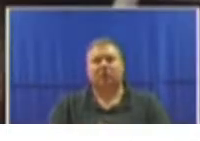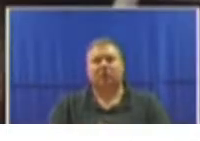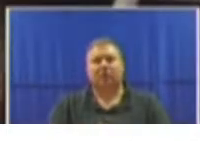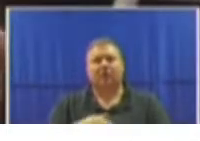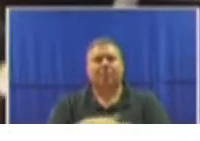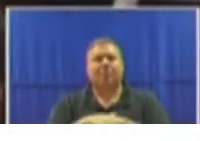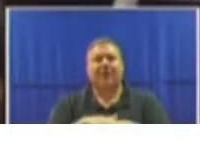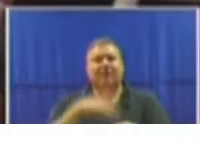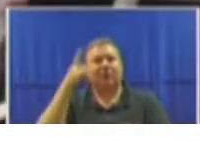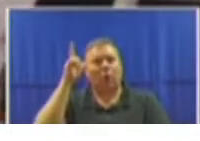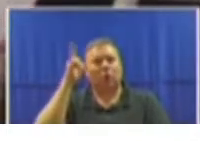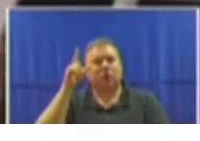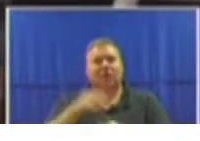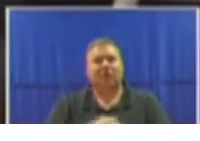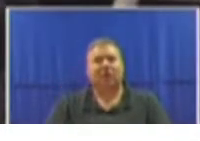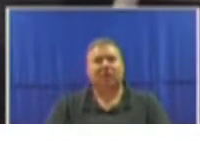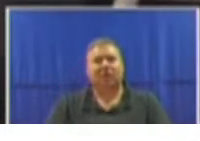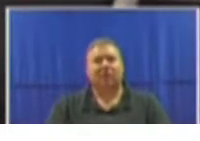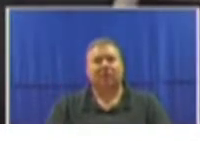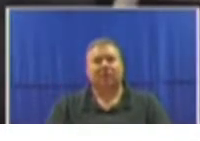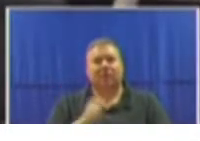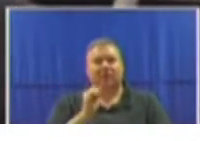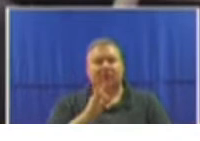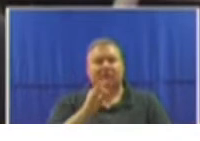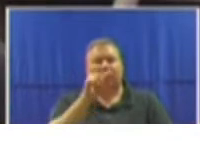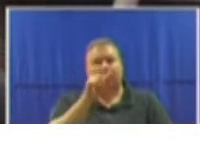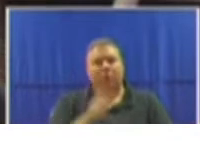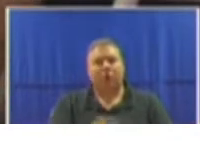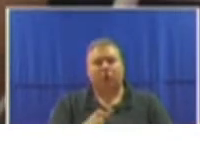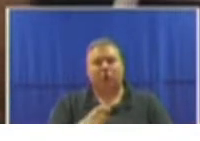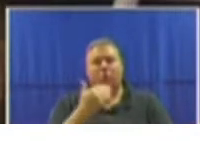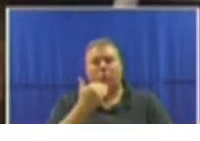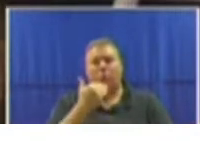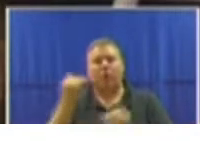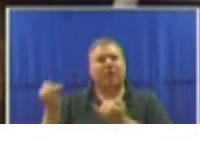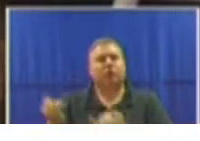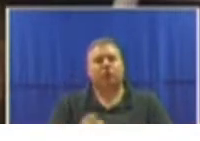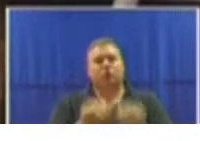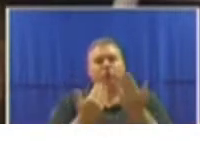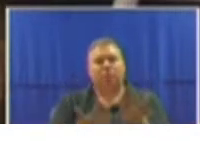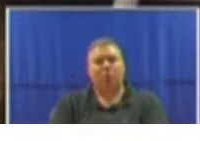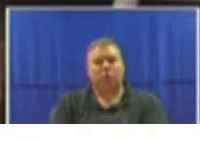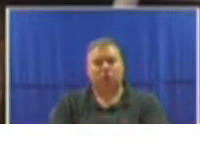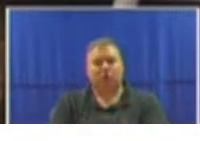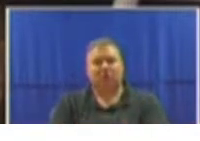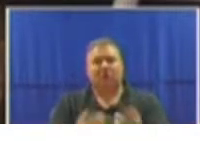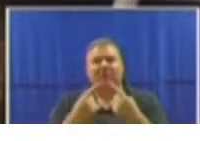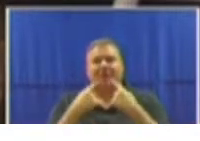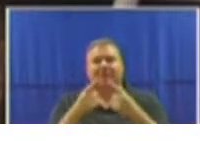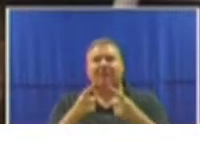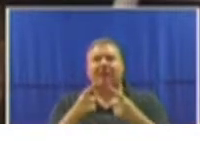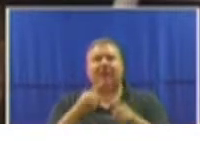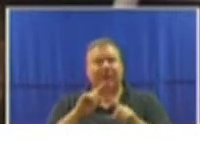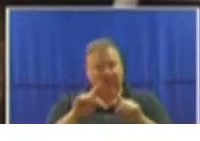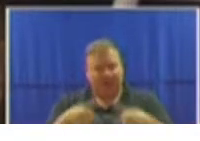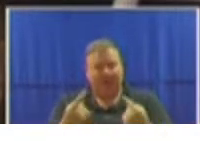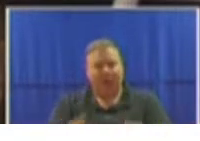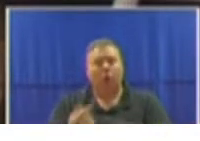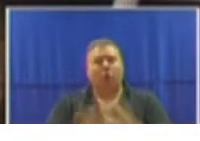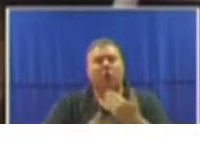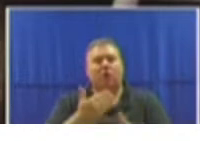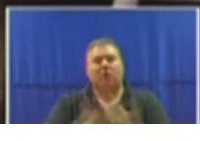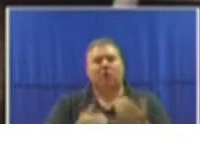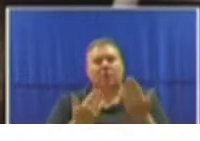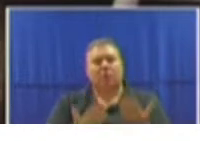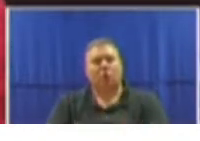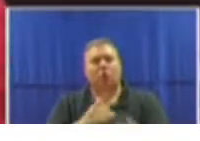logic, if the person who has introduced the motion says we can't proceed with the motion because